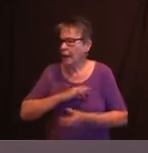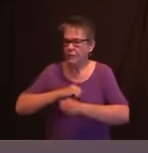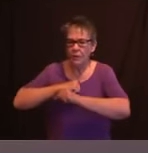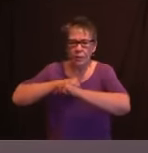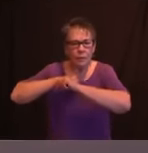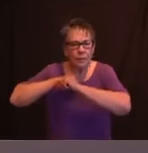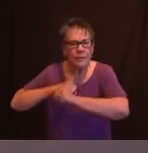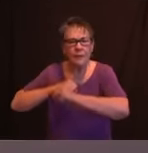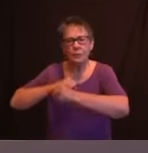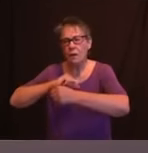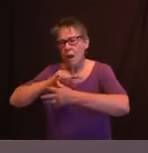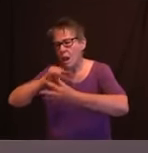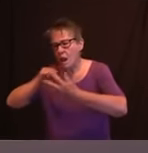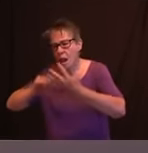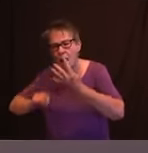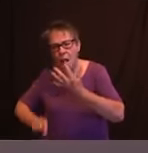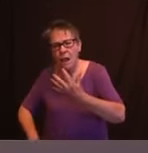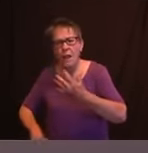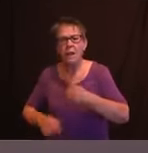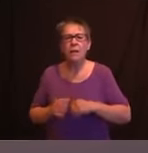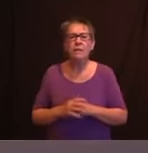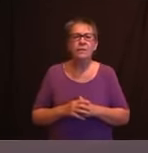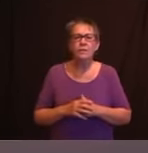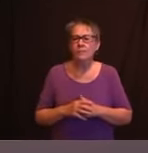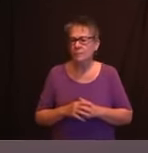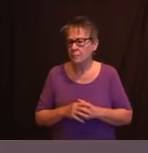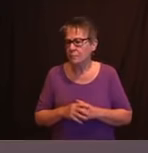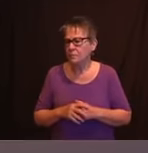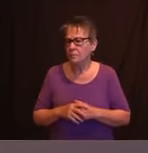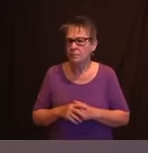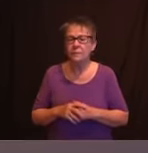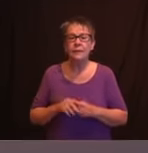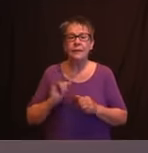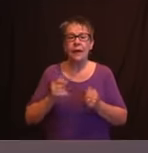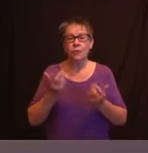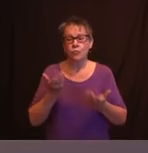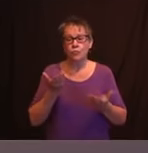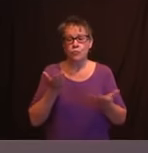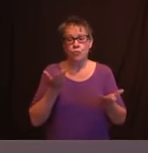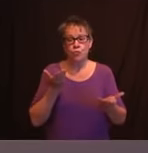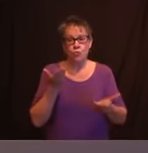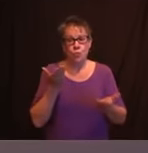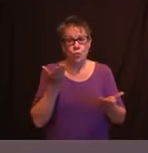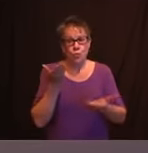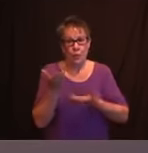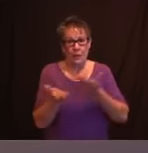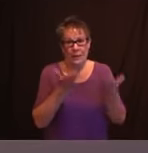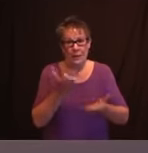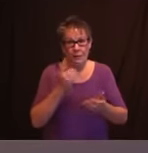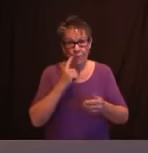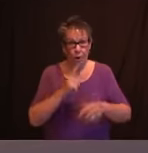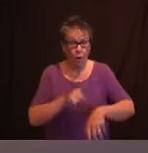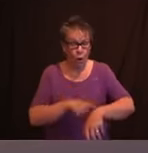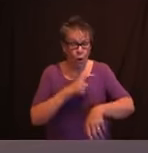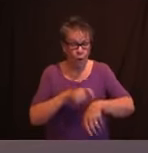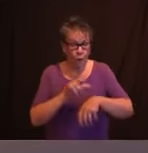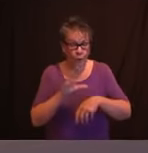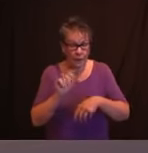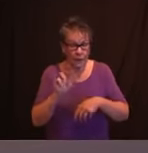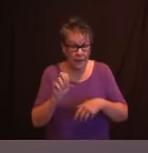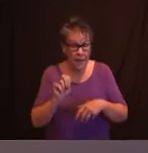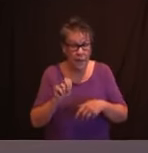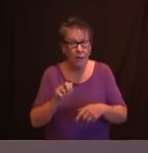point of contact that is part of their recommendations, because this is it takes a village in terms of long-term